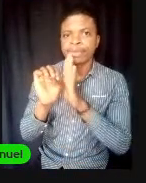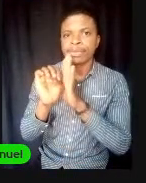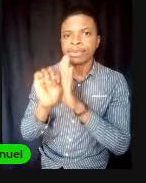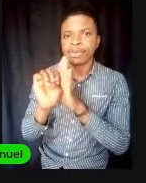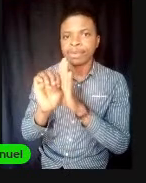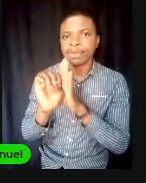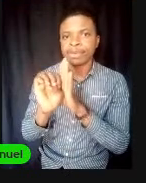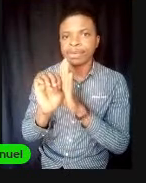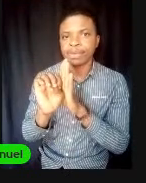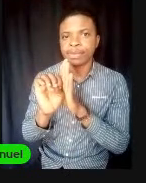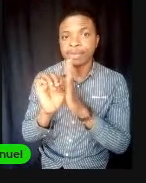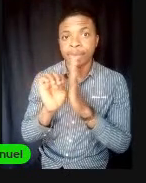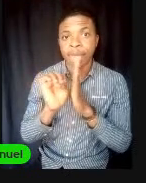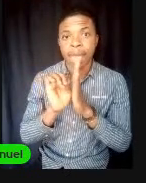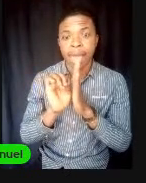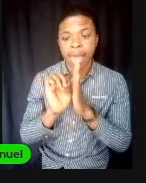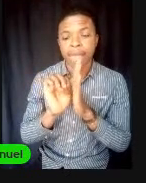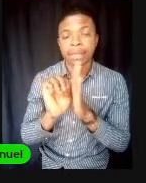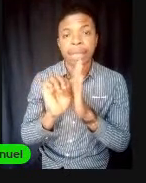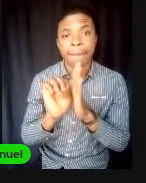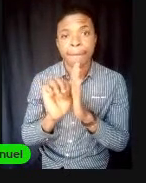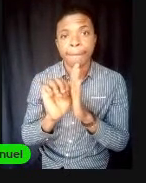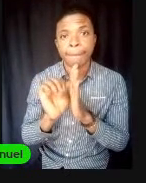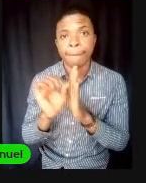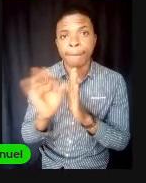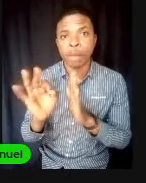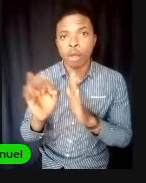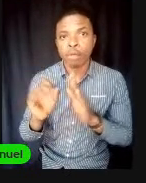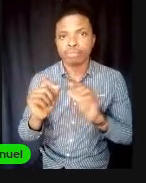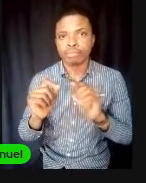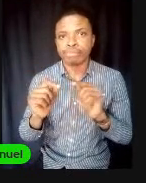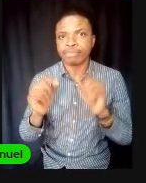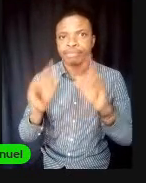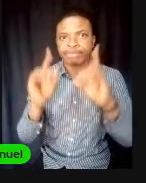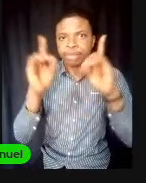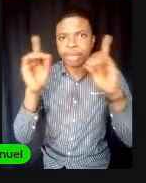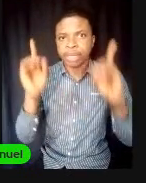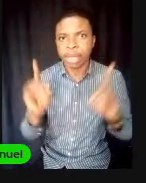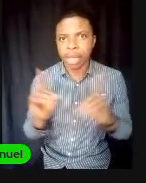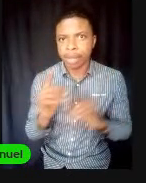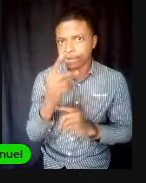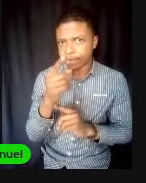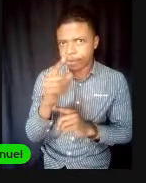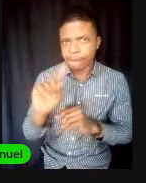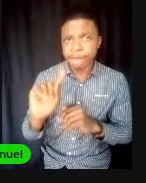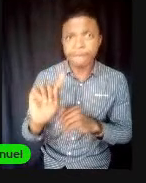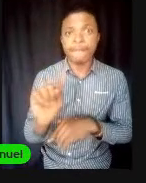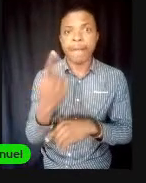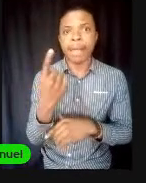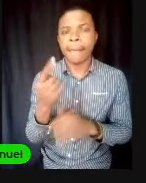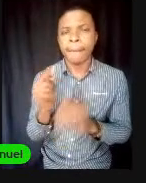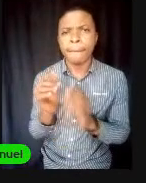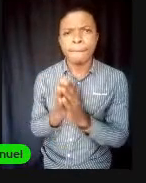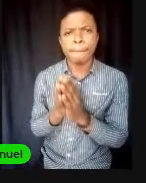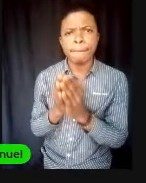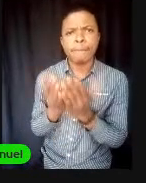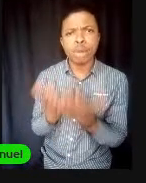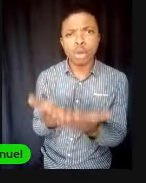see here is a book cover. There's a book, right? You know a book. And you can see that it has a picture